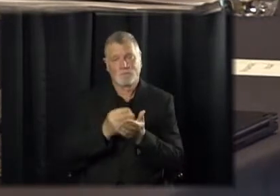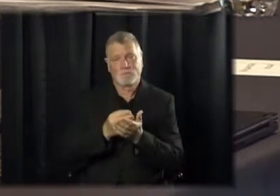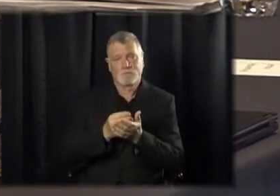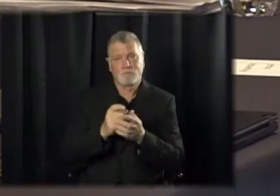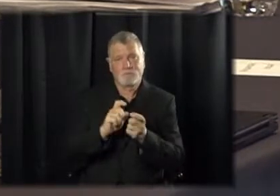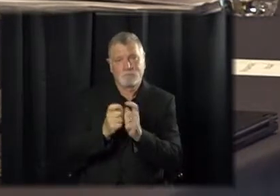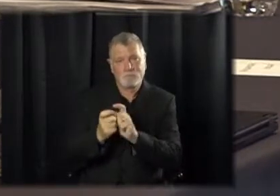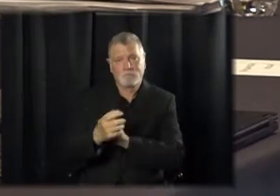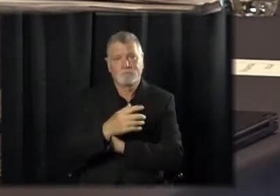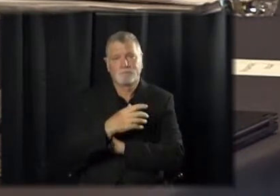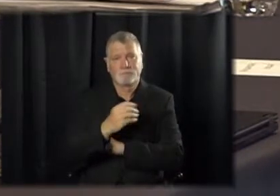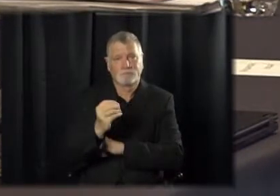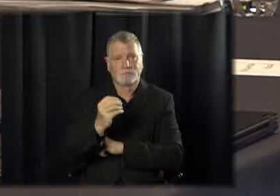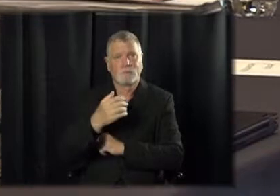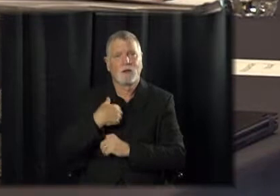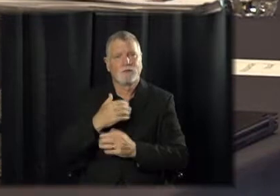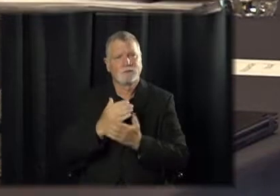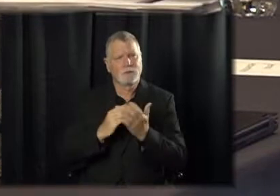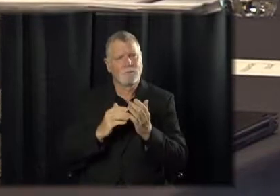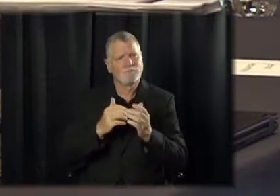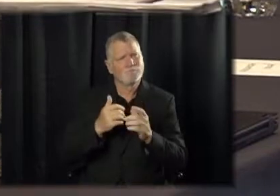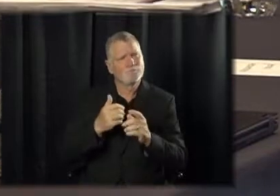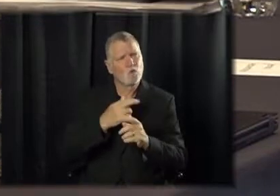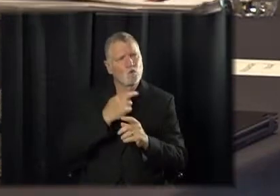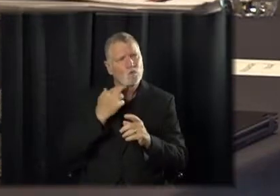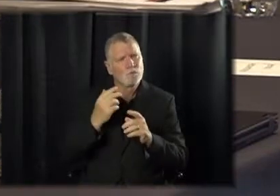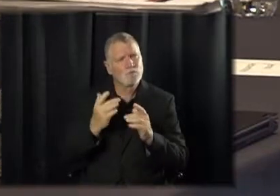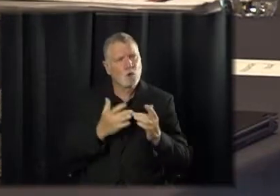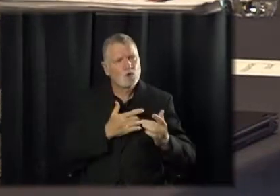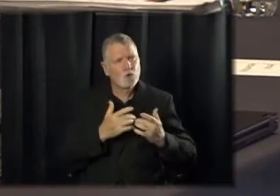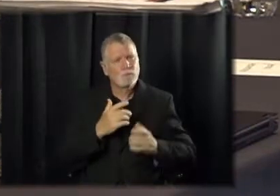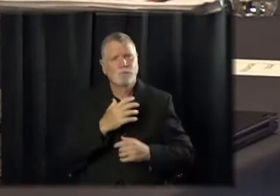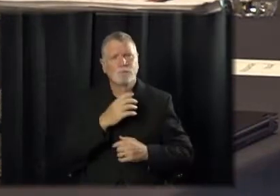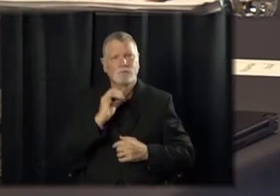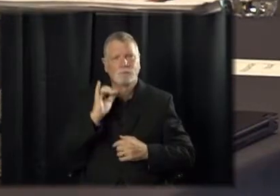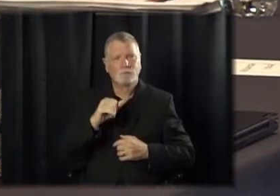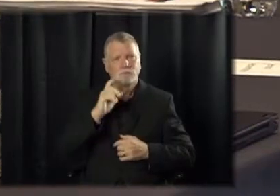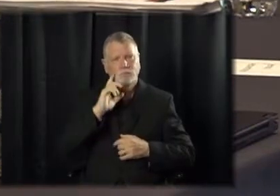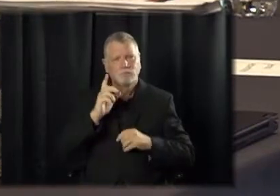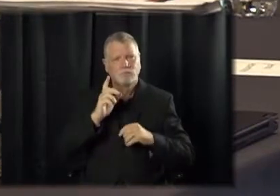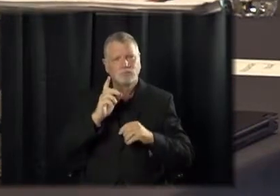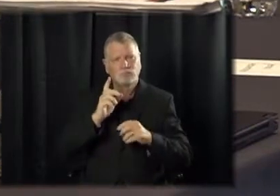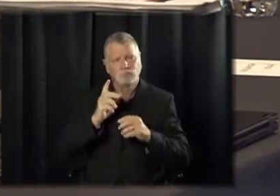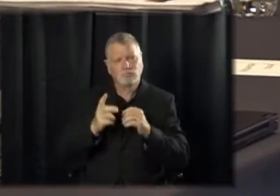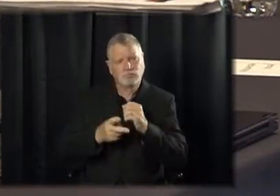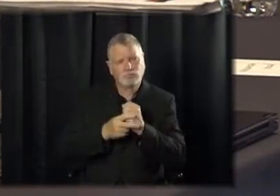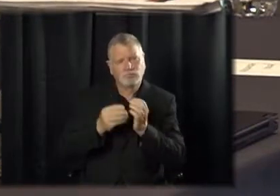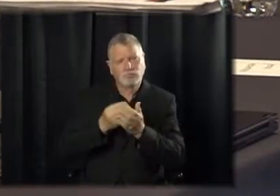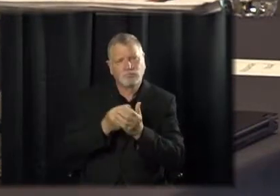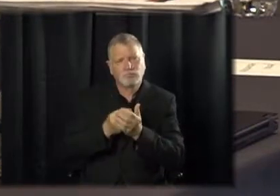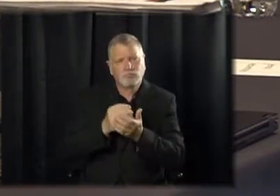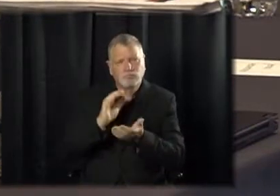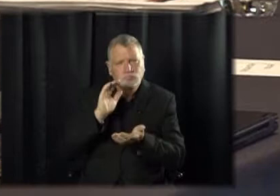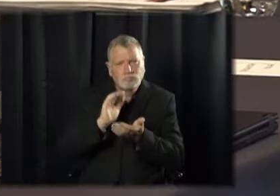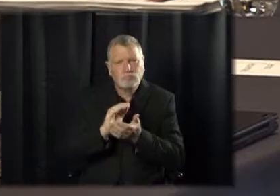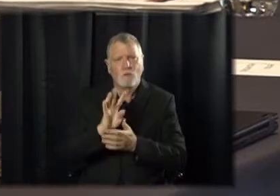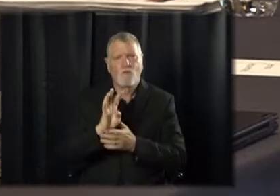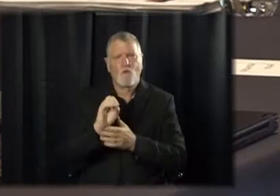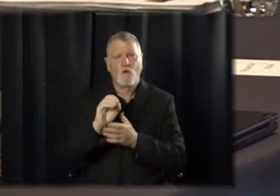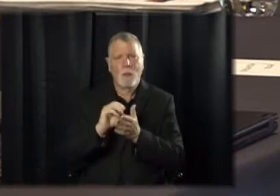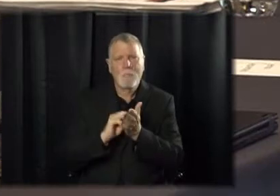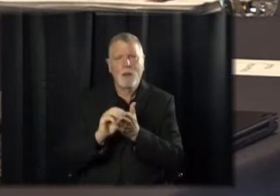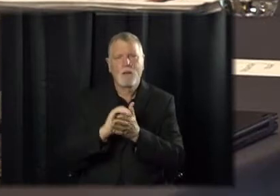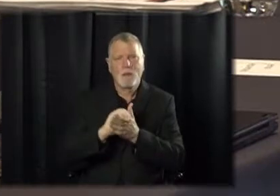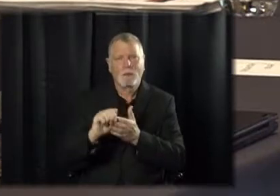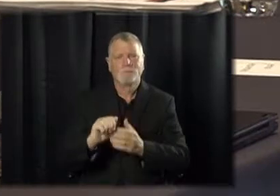some continued risk concerns. This expense measure should bring savings of approximately $40 million.